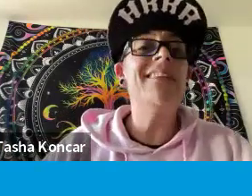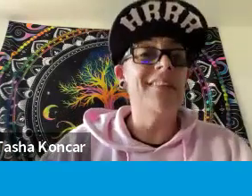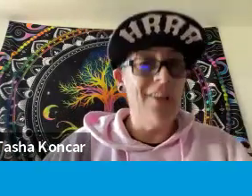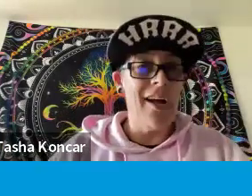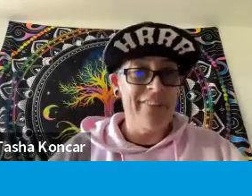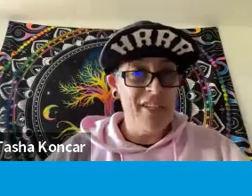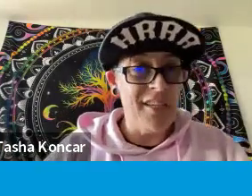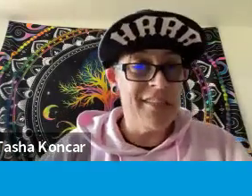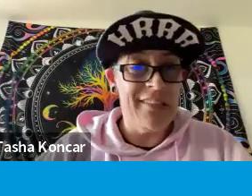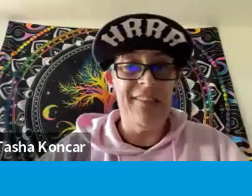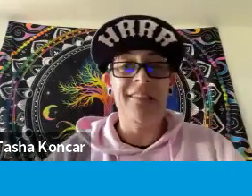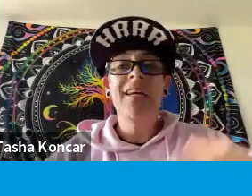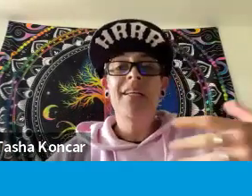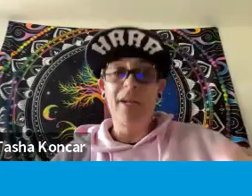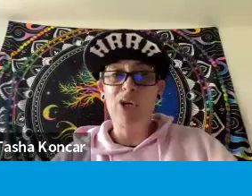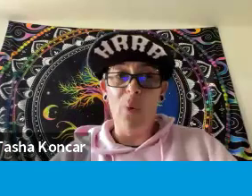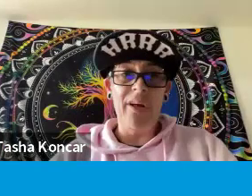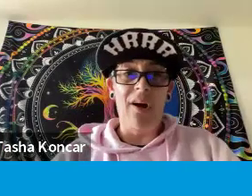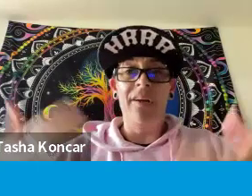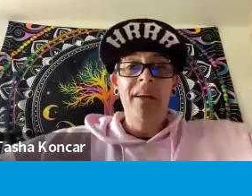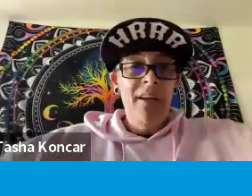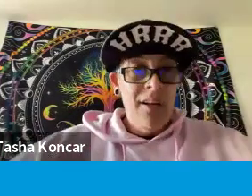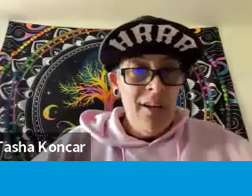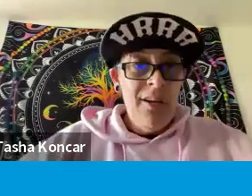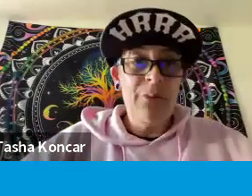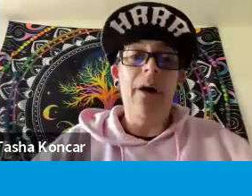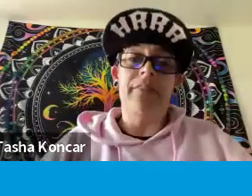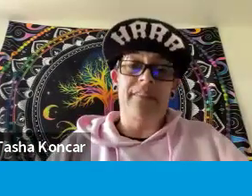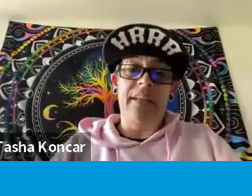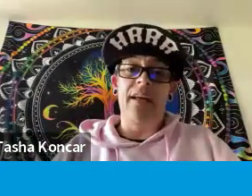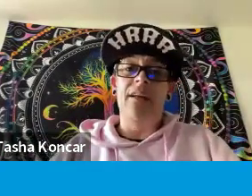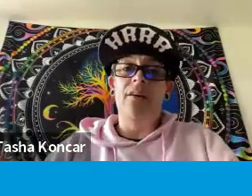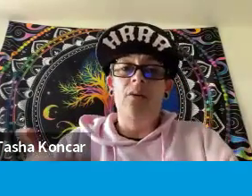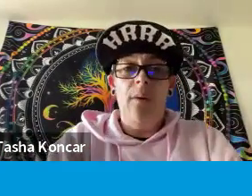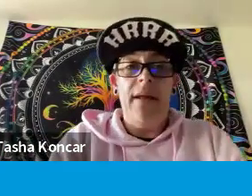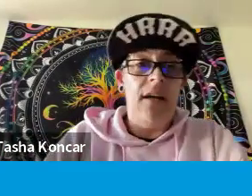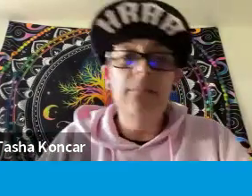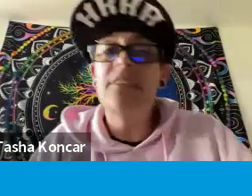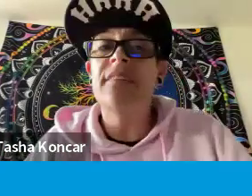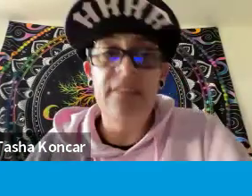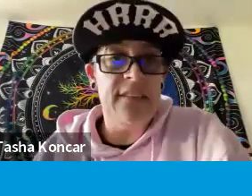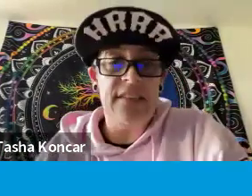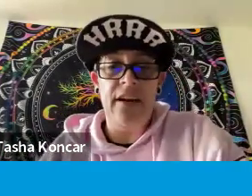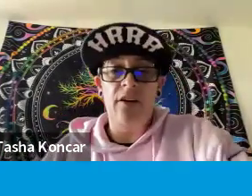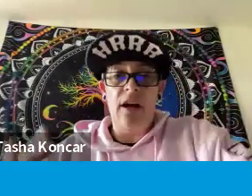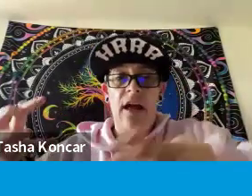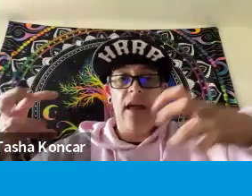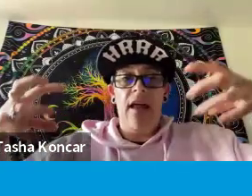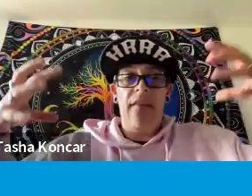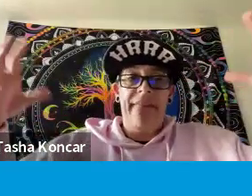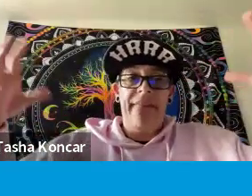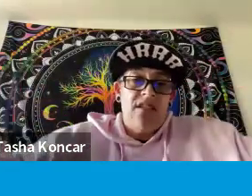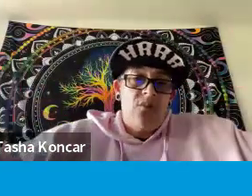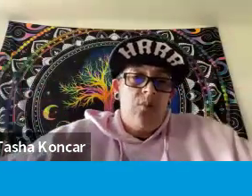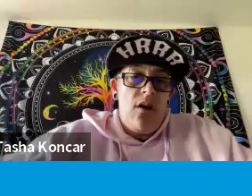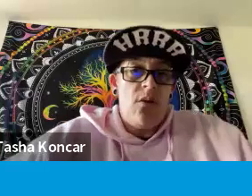there is a lot of injustices that are going on throughout the state when it comes to this care.